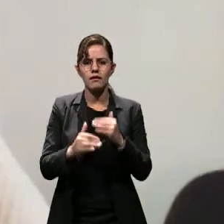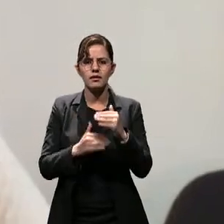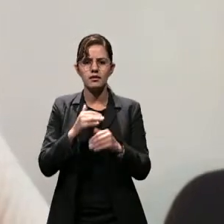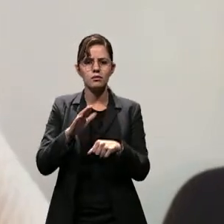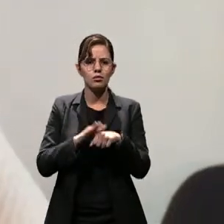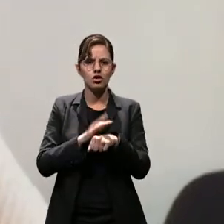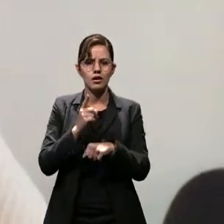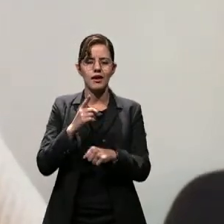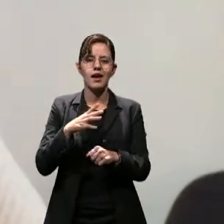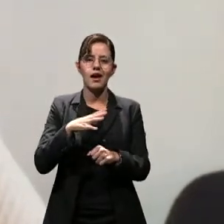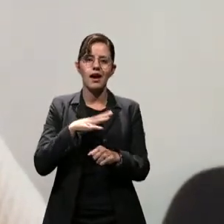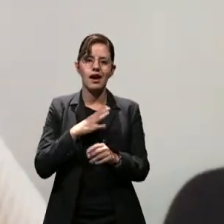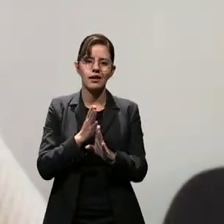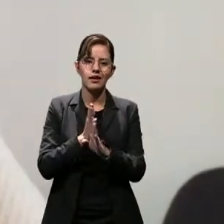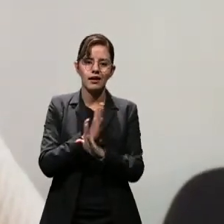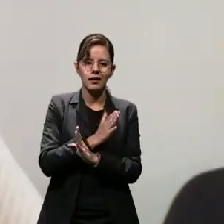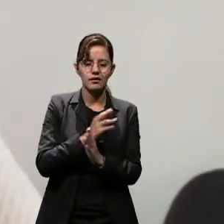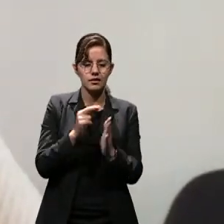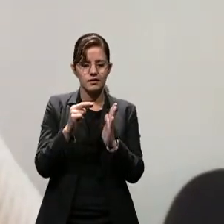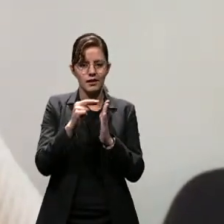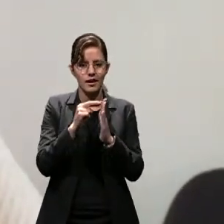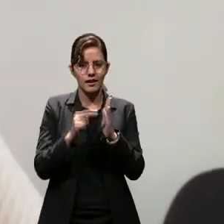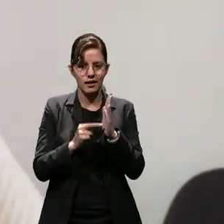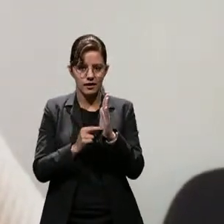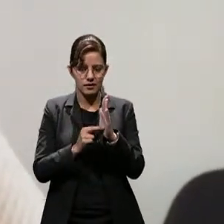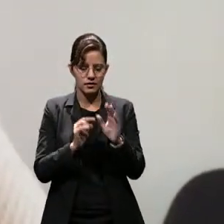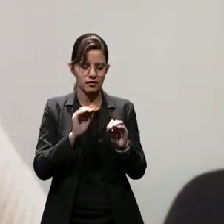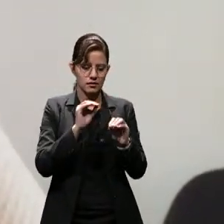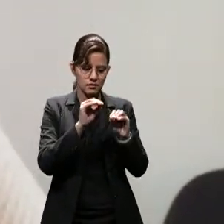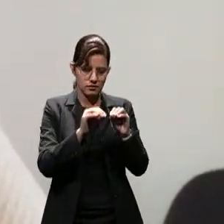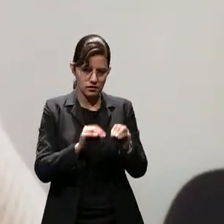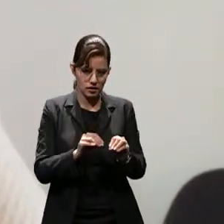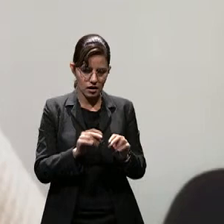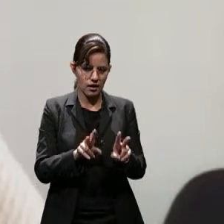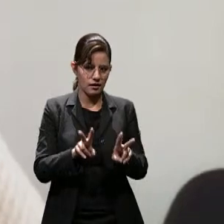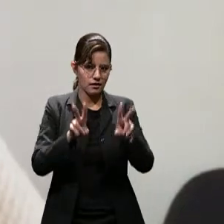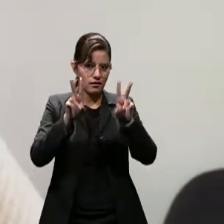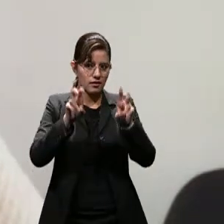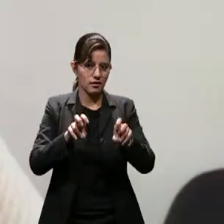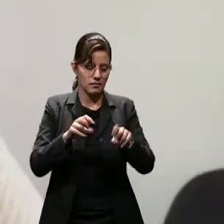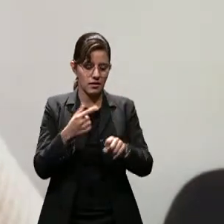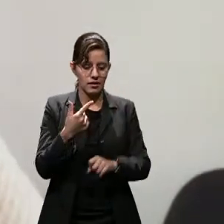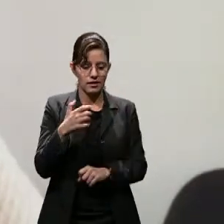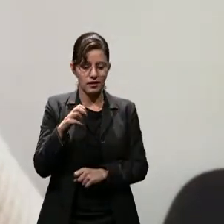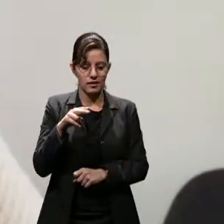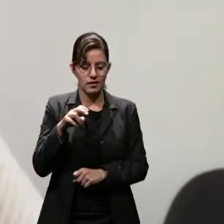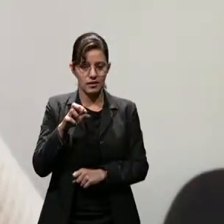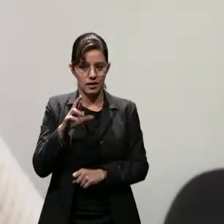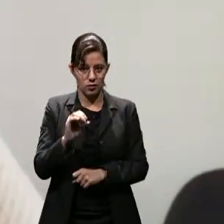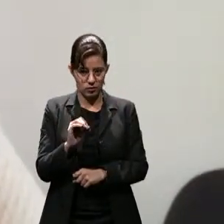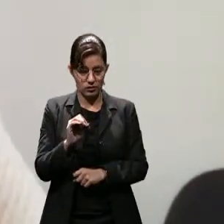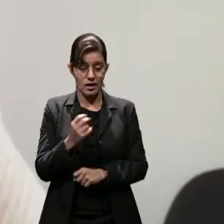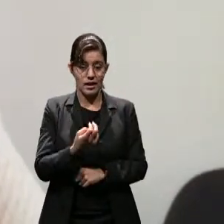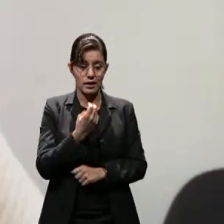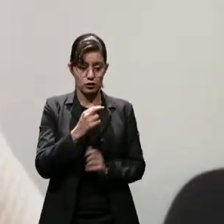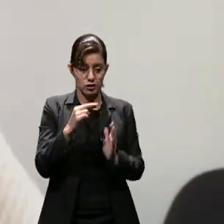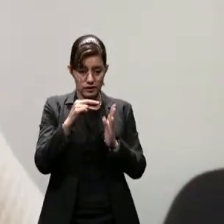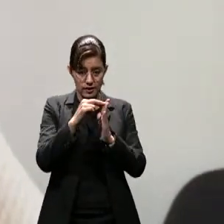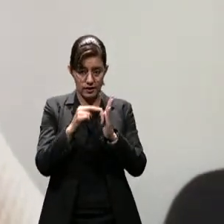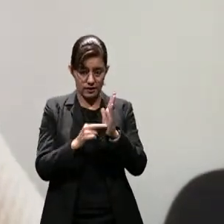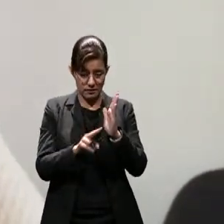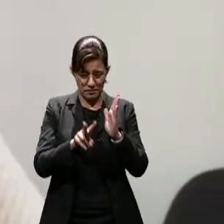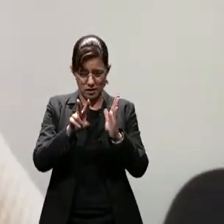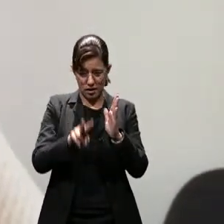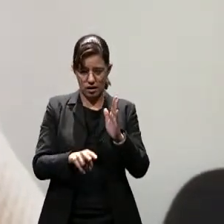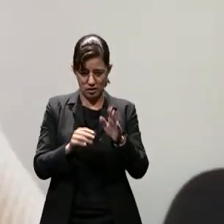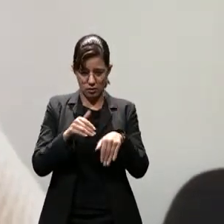specifically with the design and the specific rules of the electoral regime of the gender, that when it is